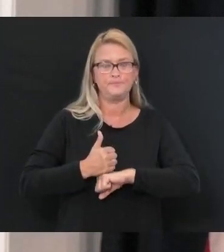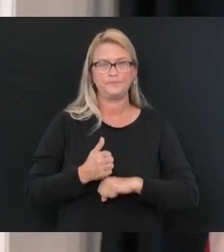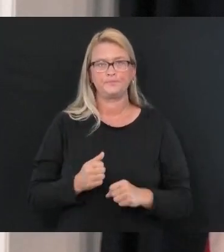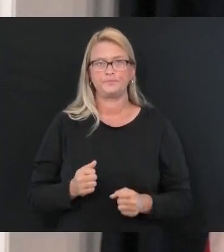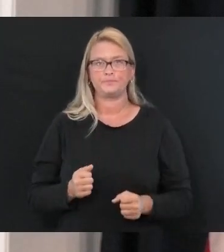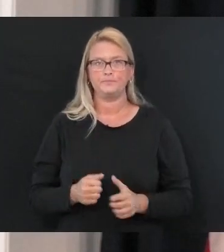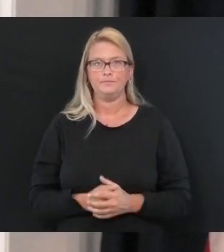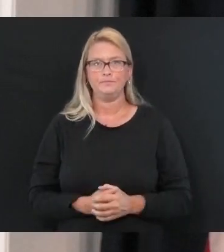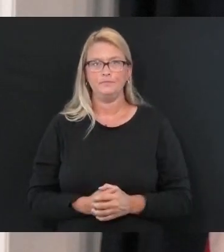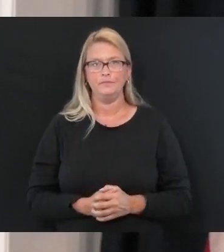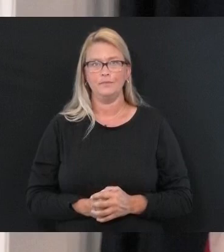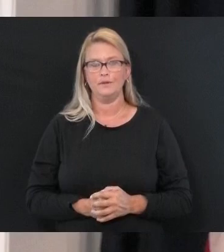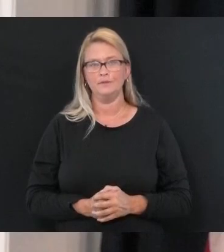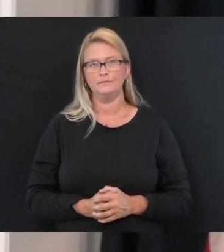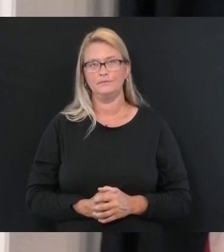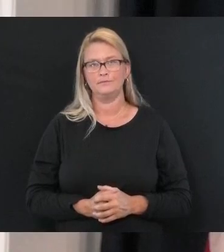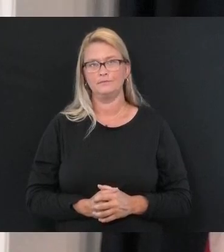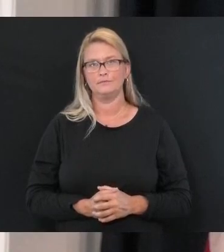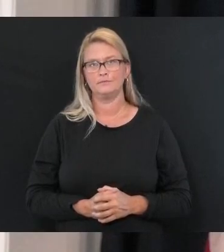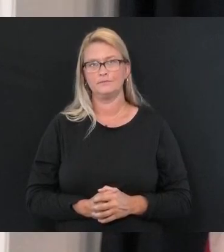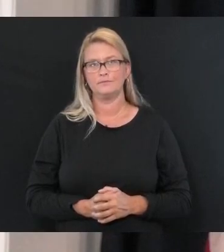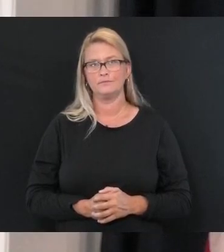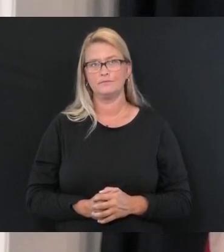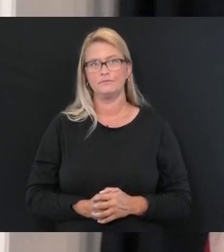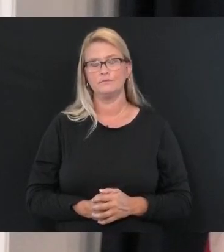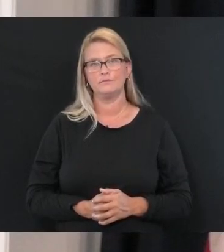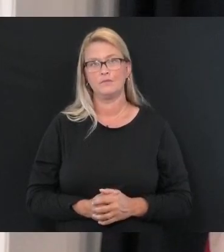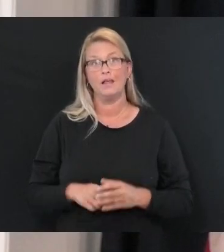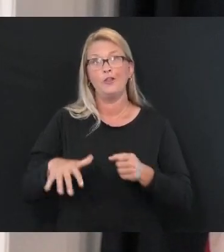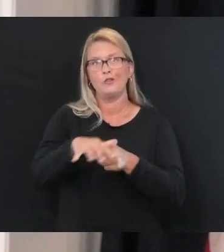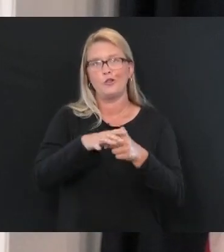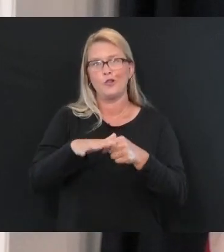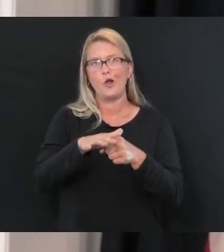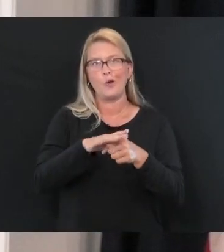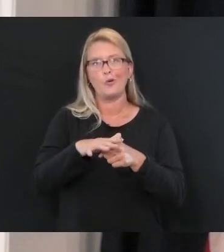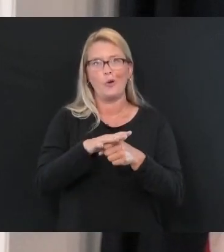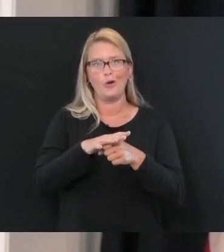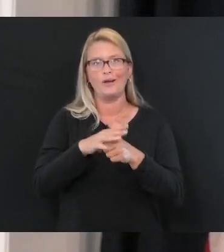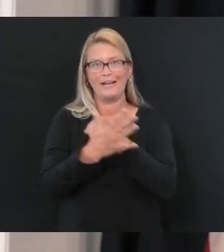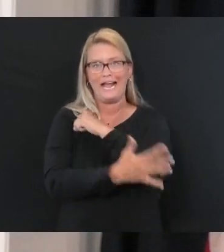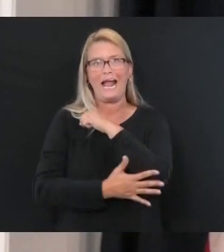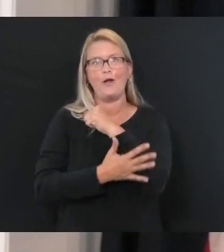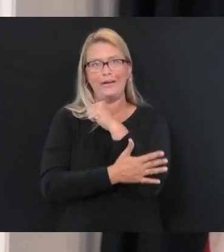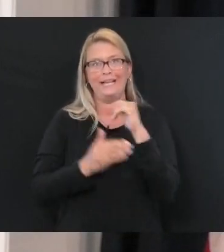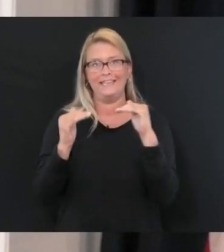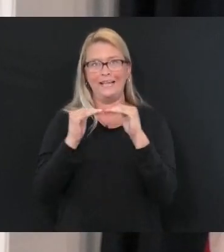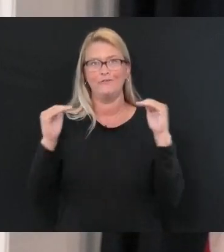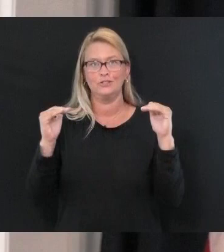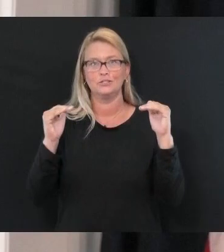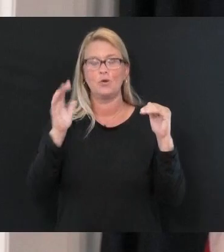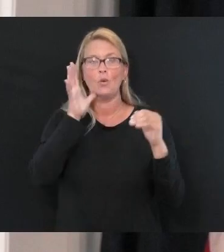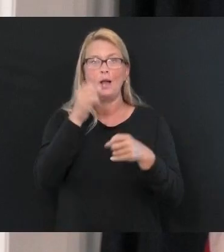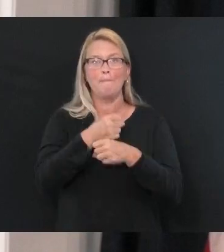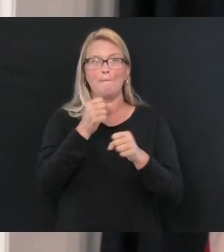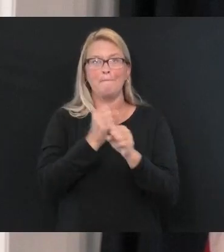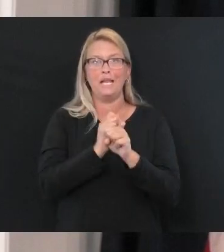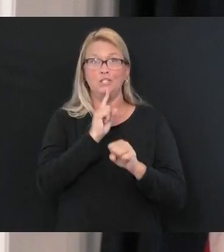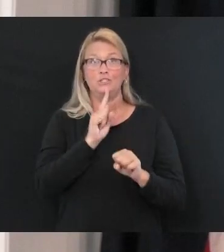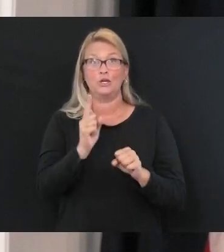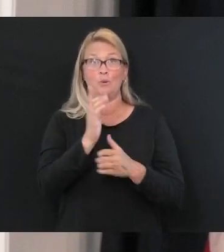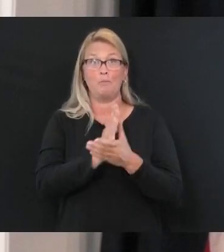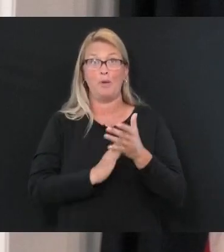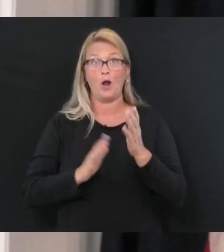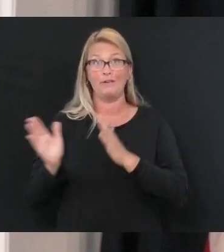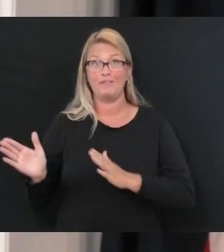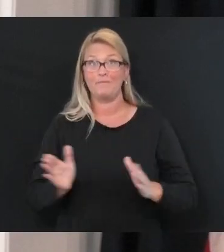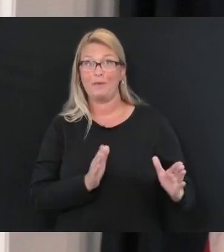key will be at the local county levels of the school boards to make sure that part of the plans are